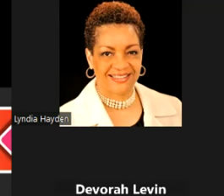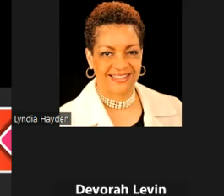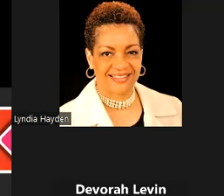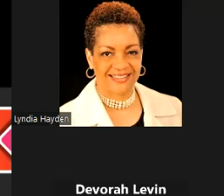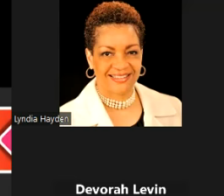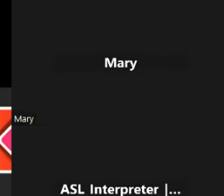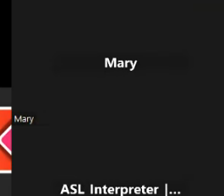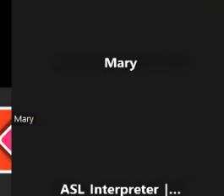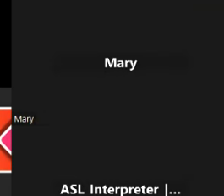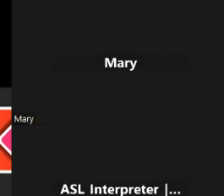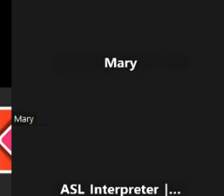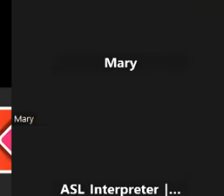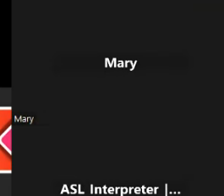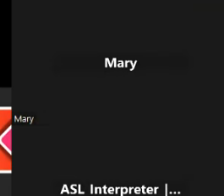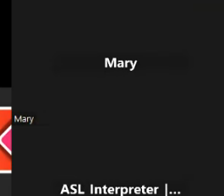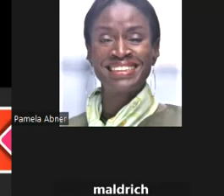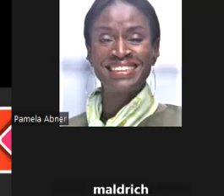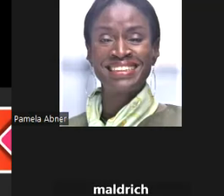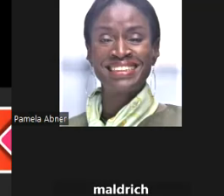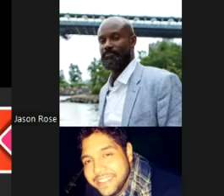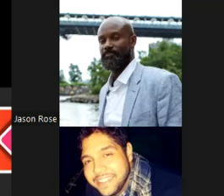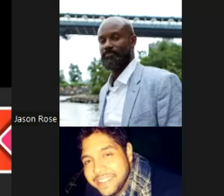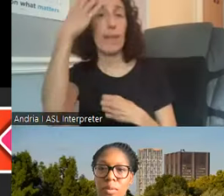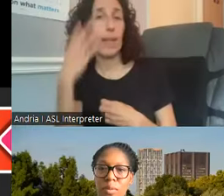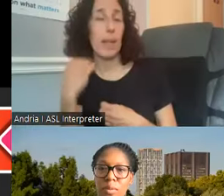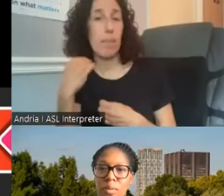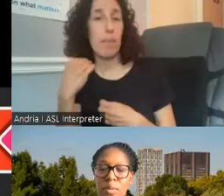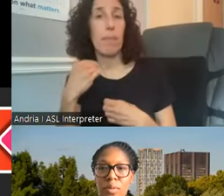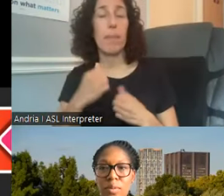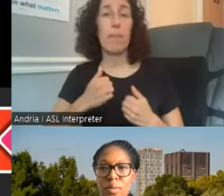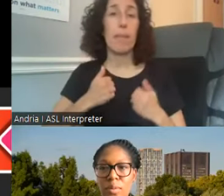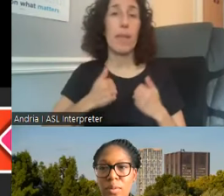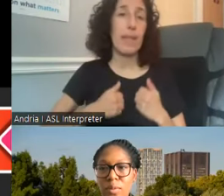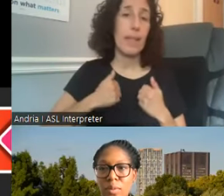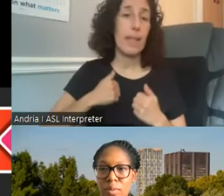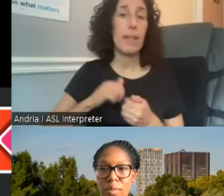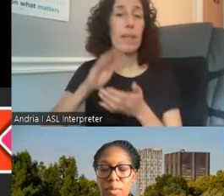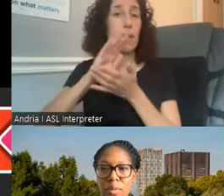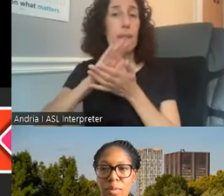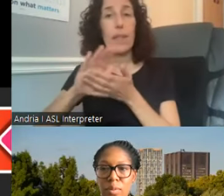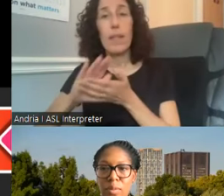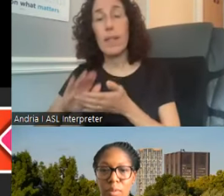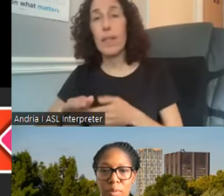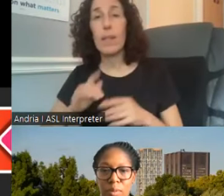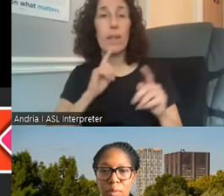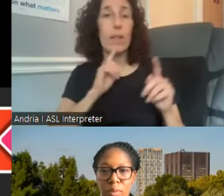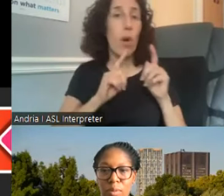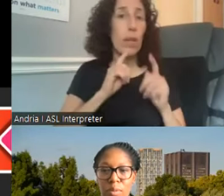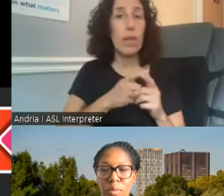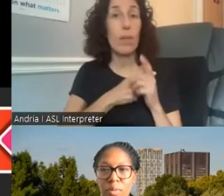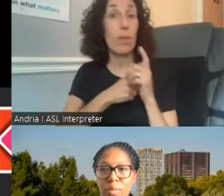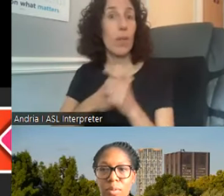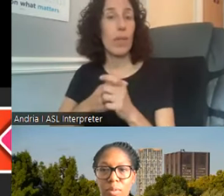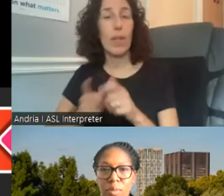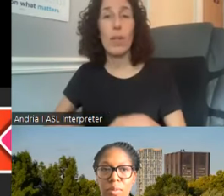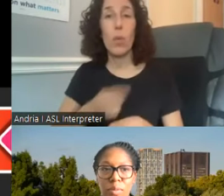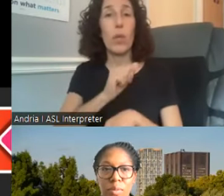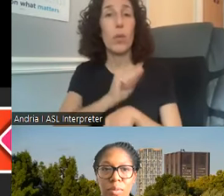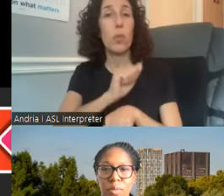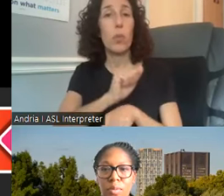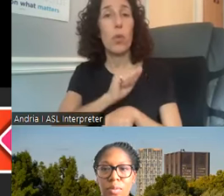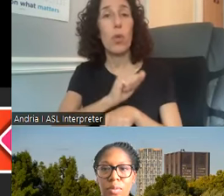eating, sleeping, bathing, cleaning, walking, talking, running, you know, going to work, thinking,